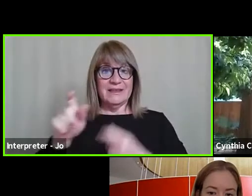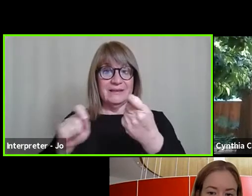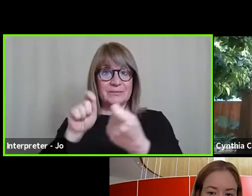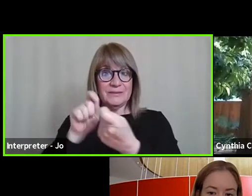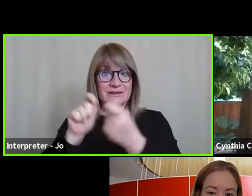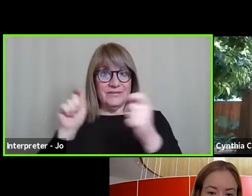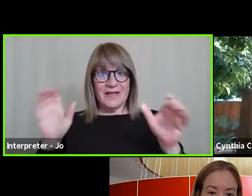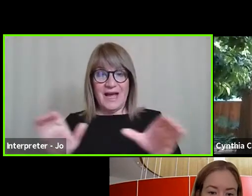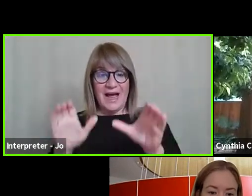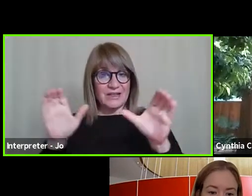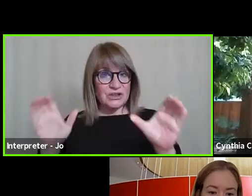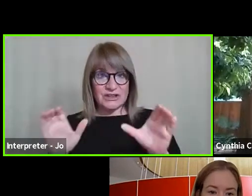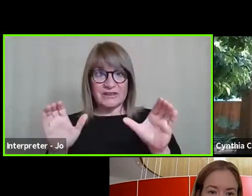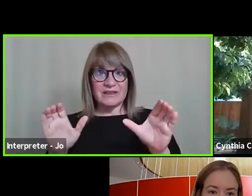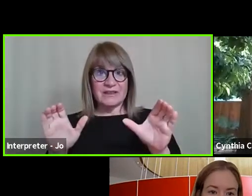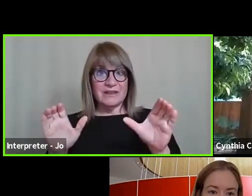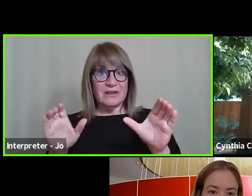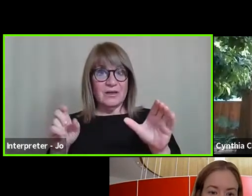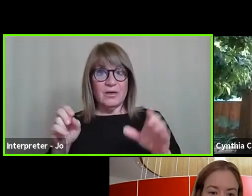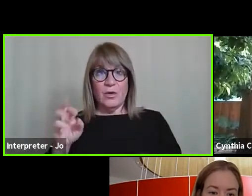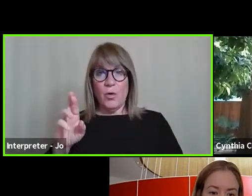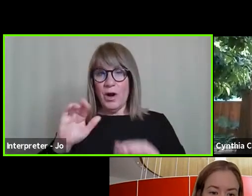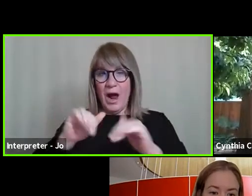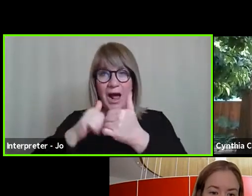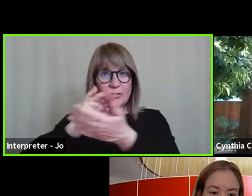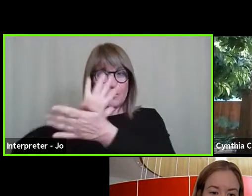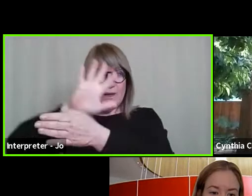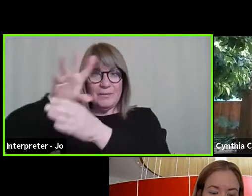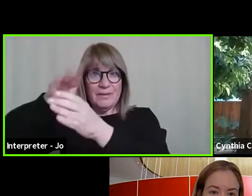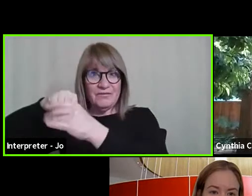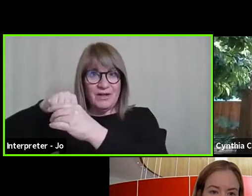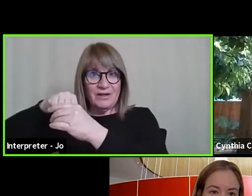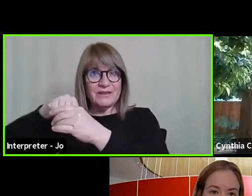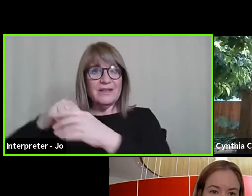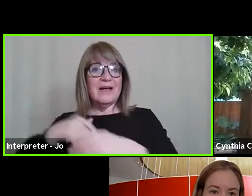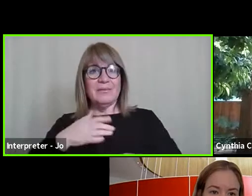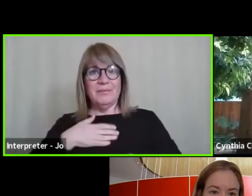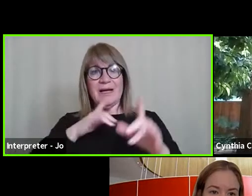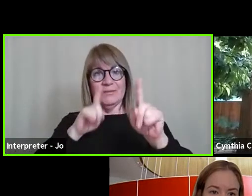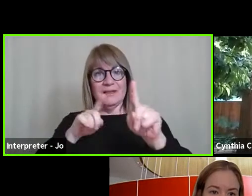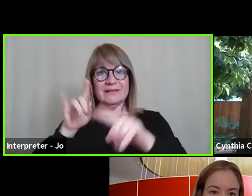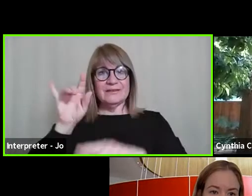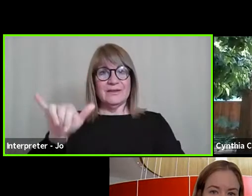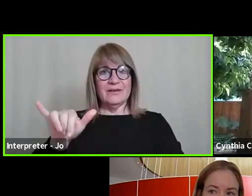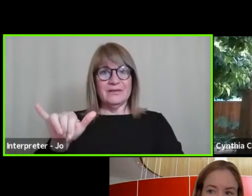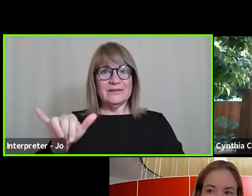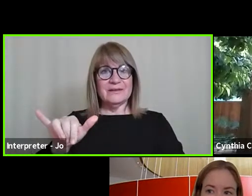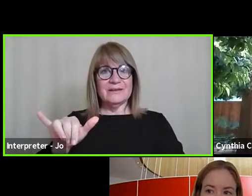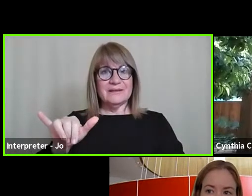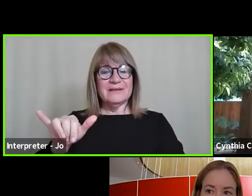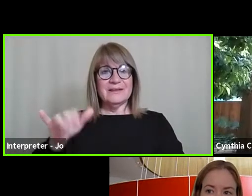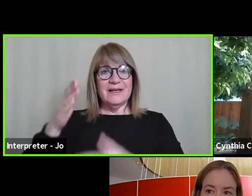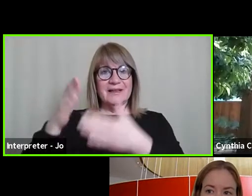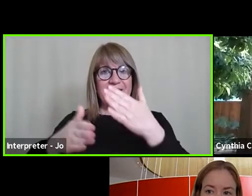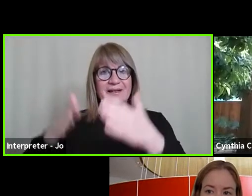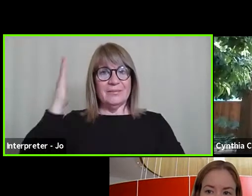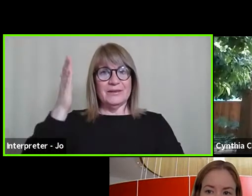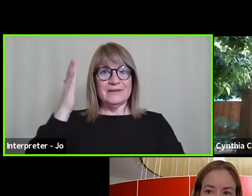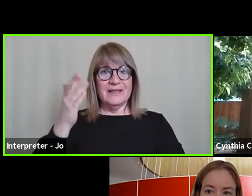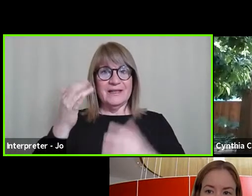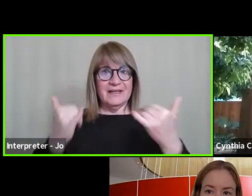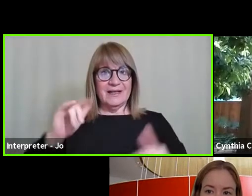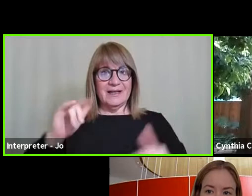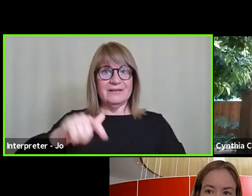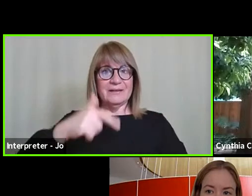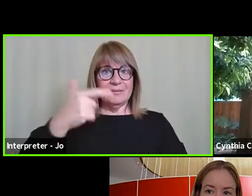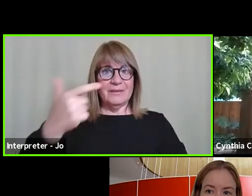action items or how to really be involved we'd be happy to answer those um at the end of the presentation and now i will